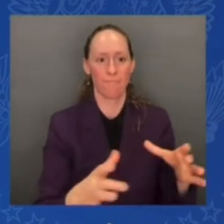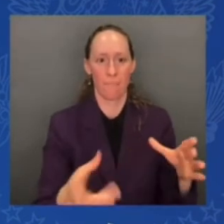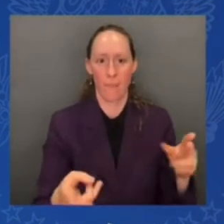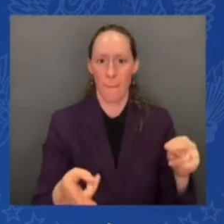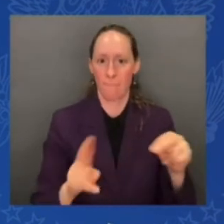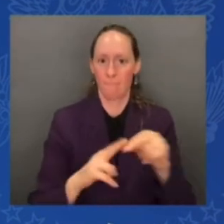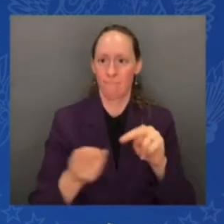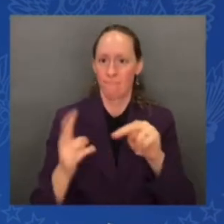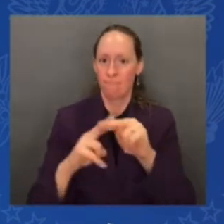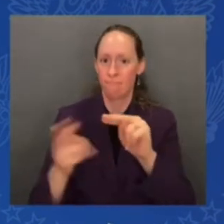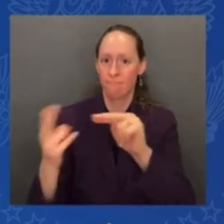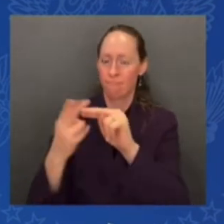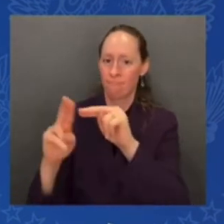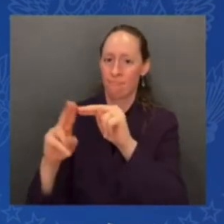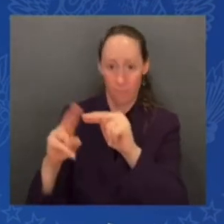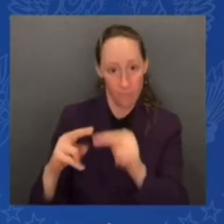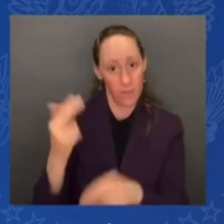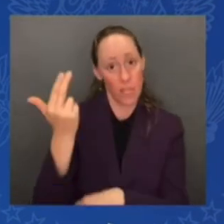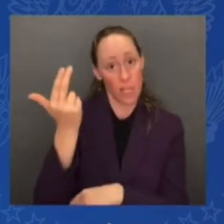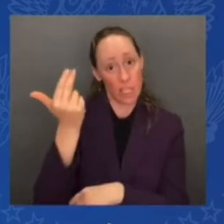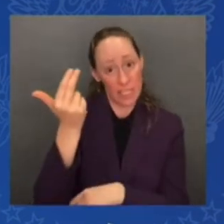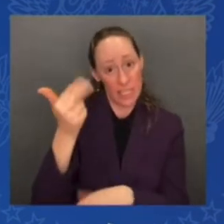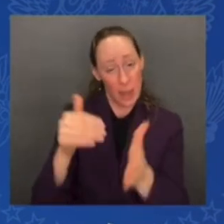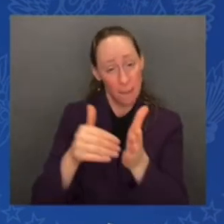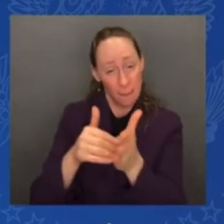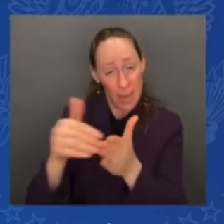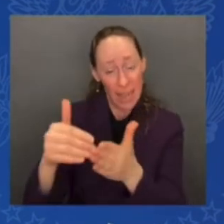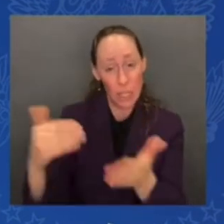took office. 13 million in less than 3 years.